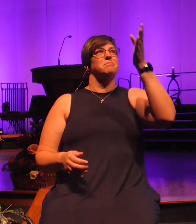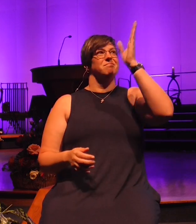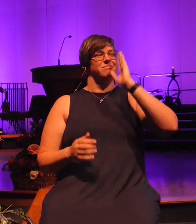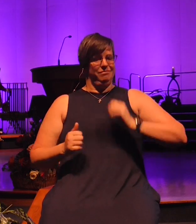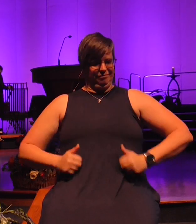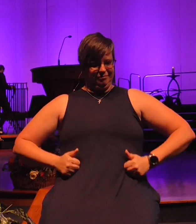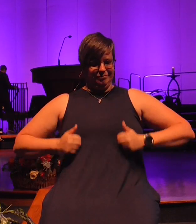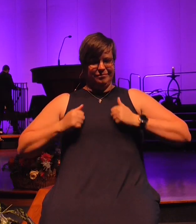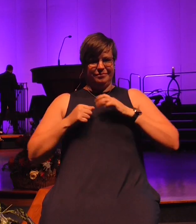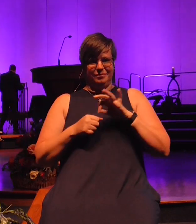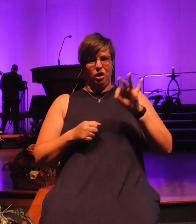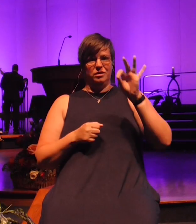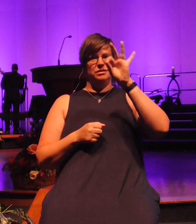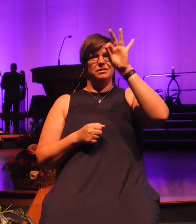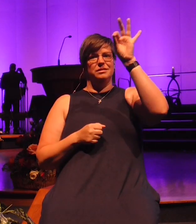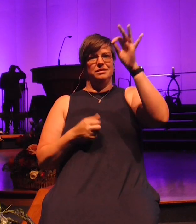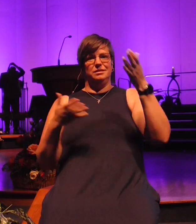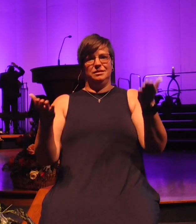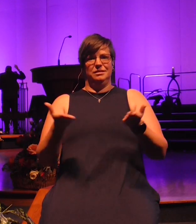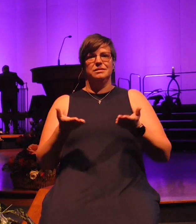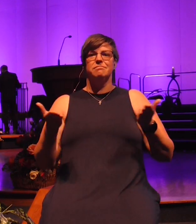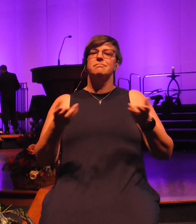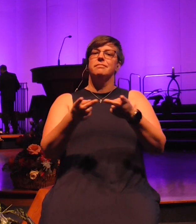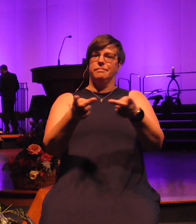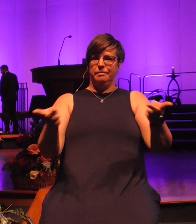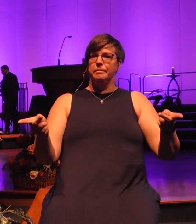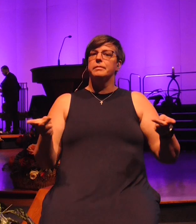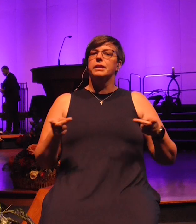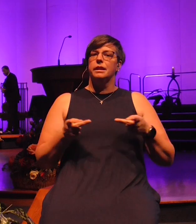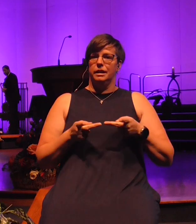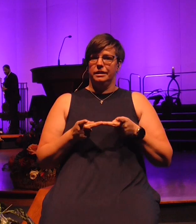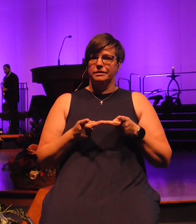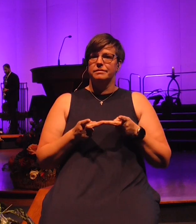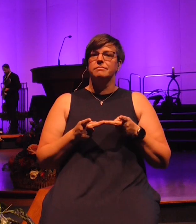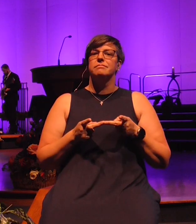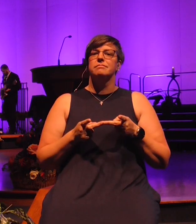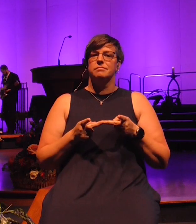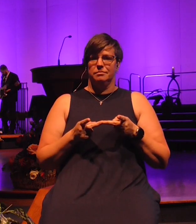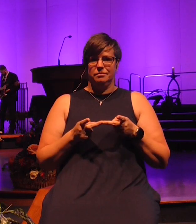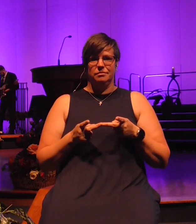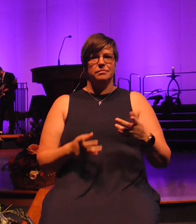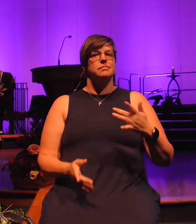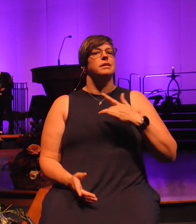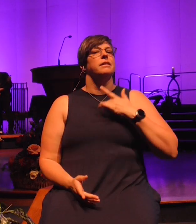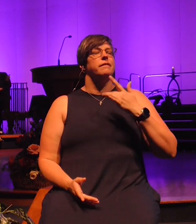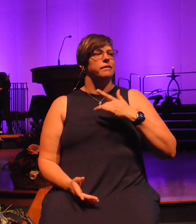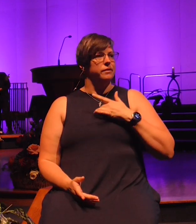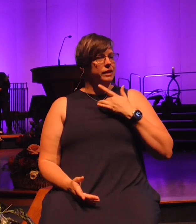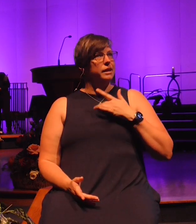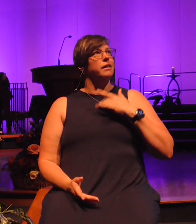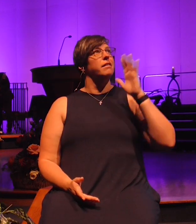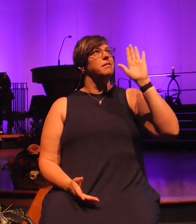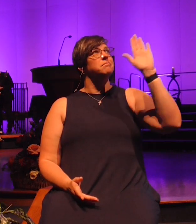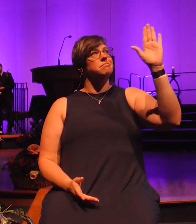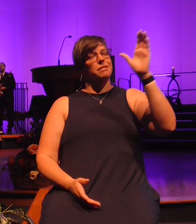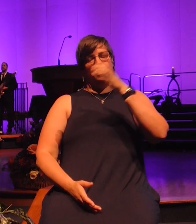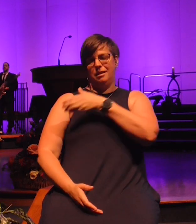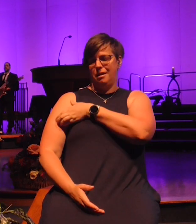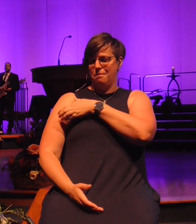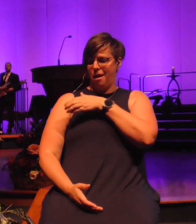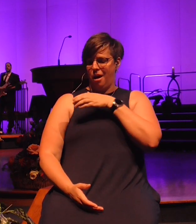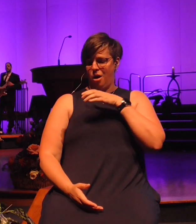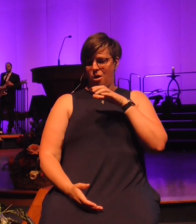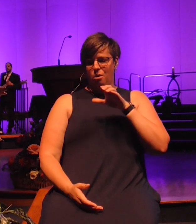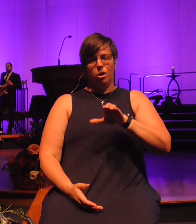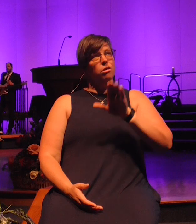Surely the presence of God is in this place. I can feel